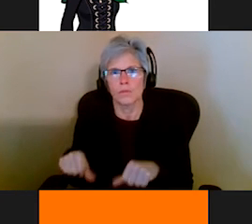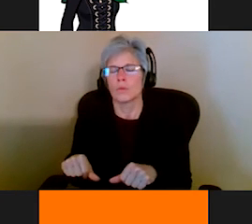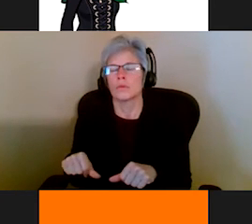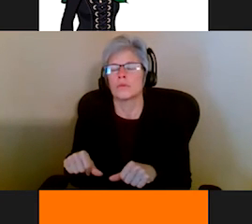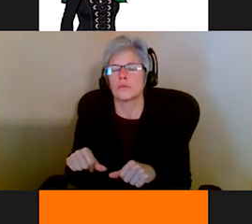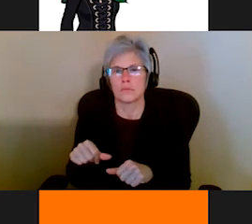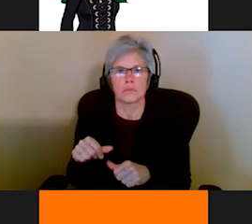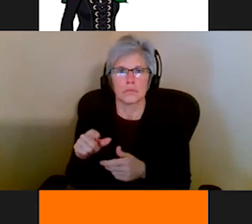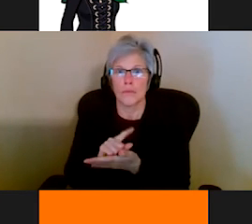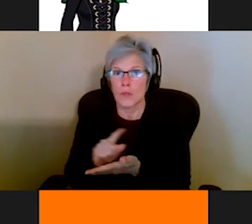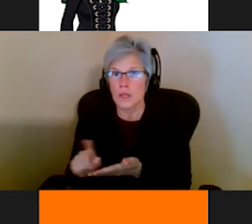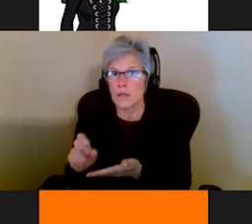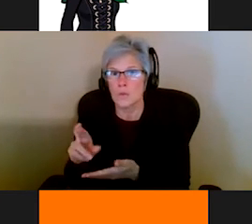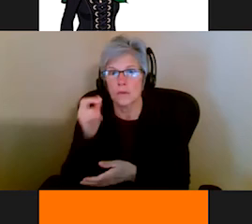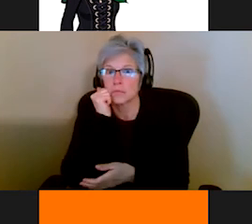day,